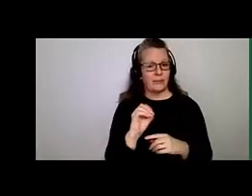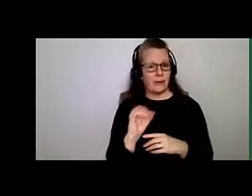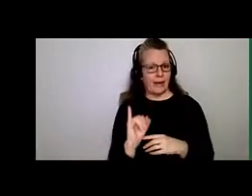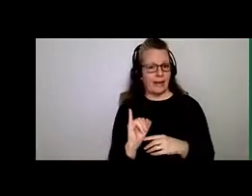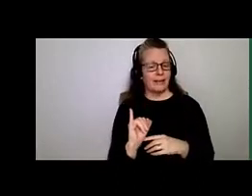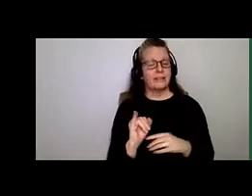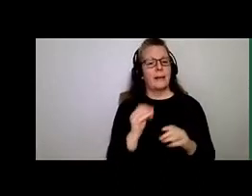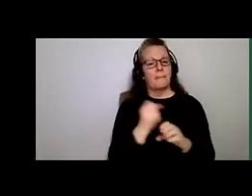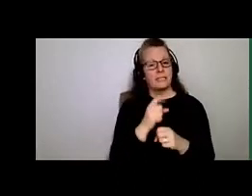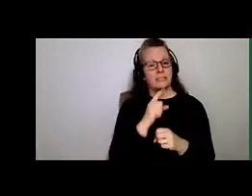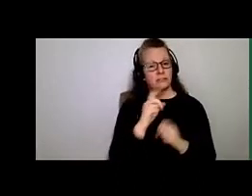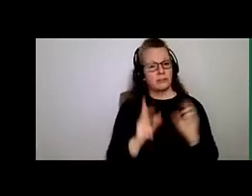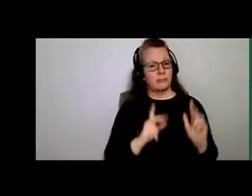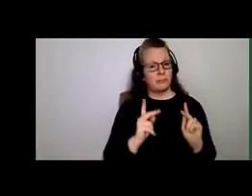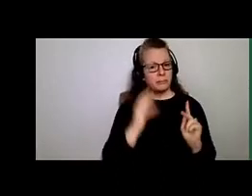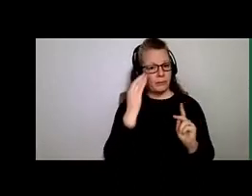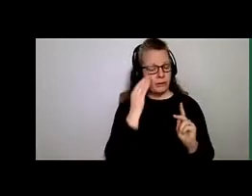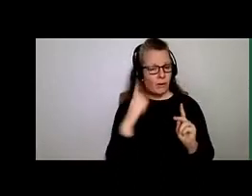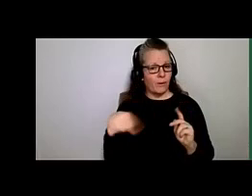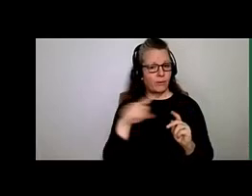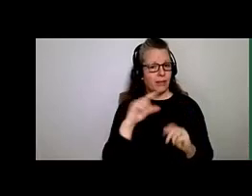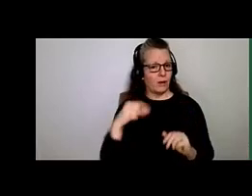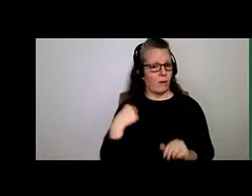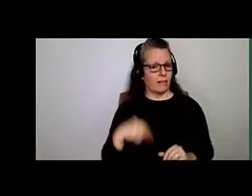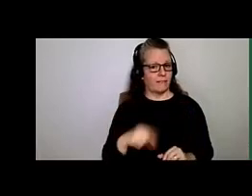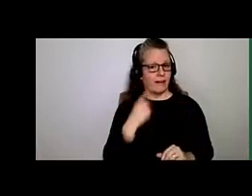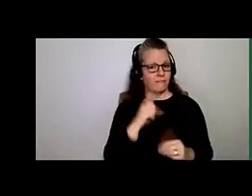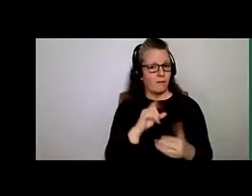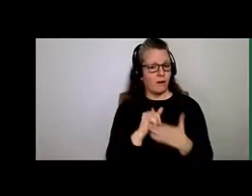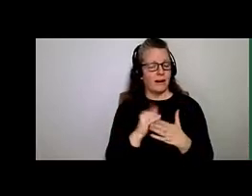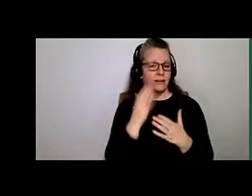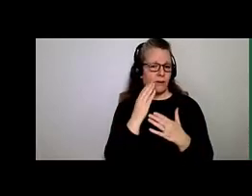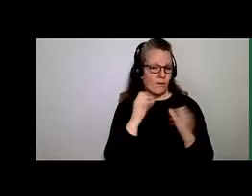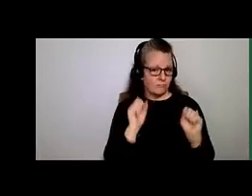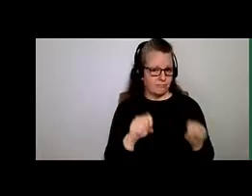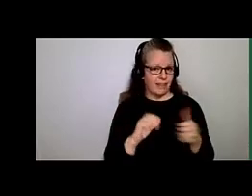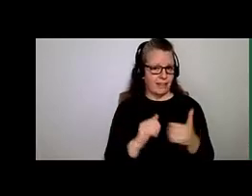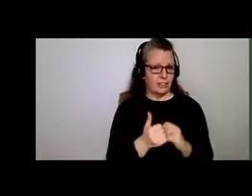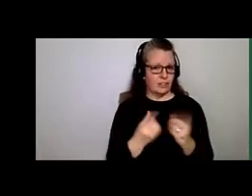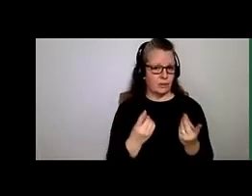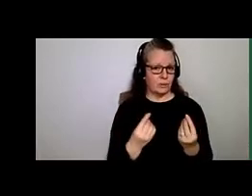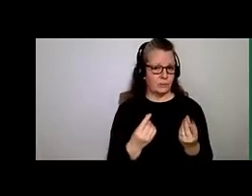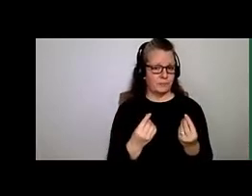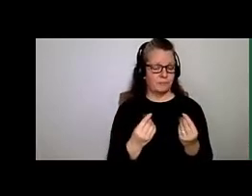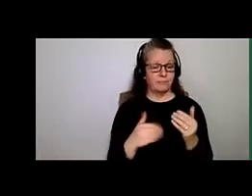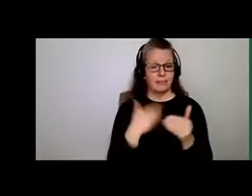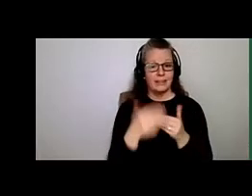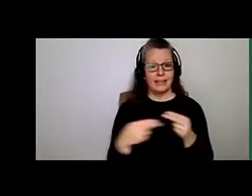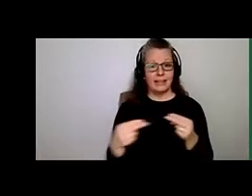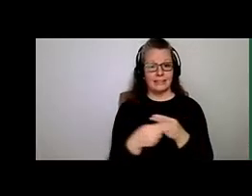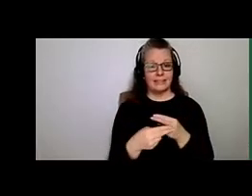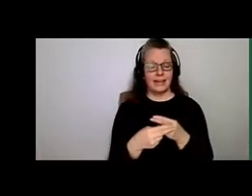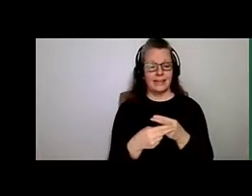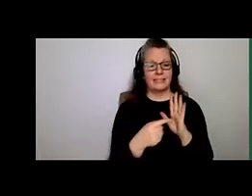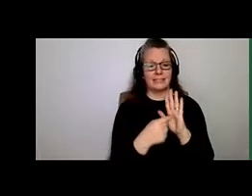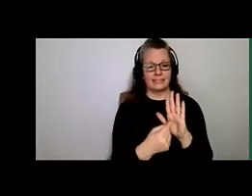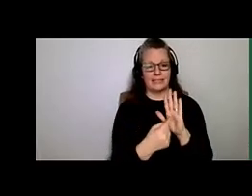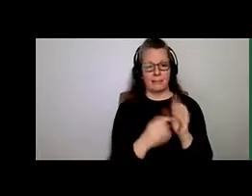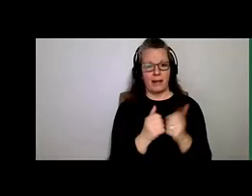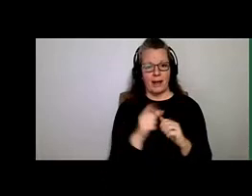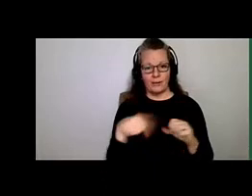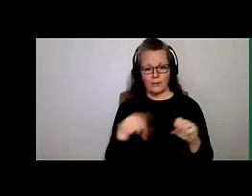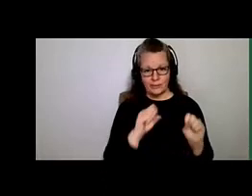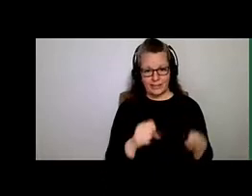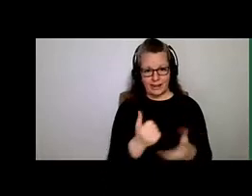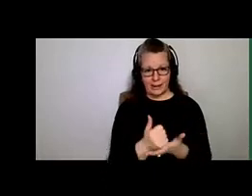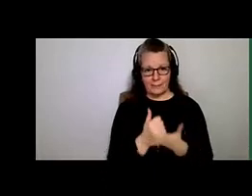that folks know what they're eligible for and know to take action. So the next slide, please, gives an example of how you can help us. Right